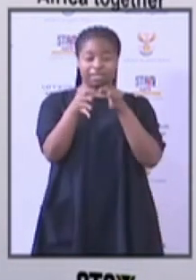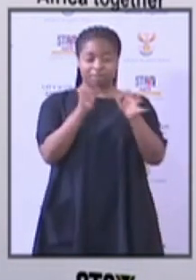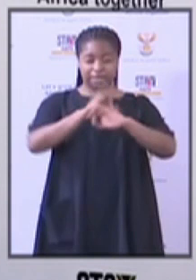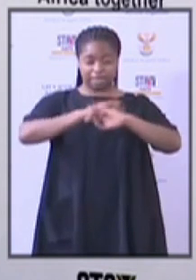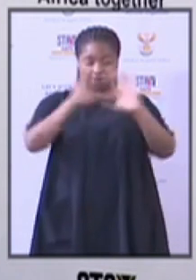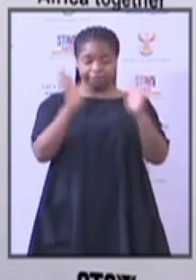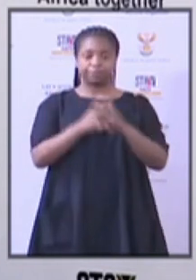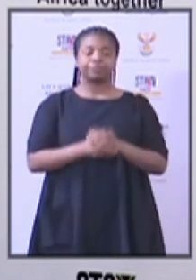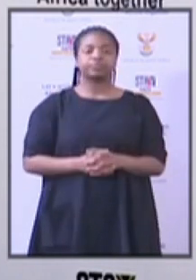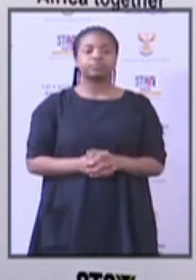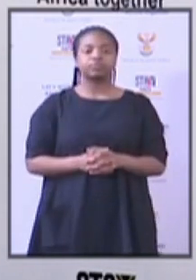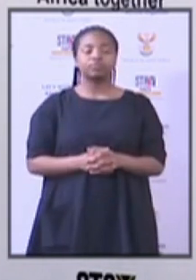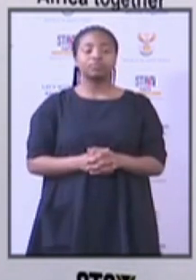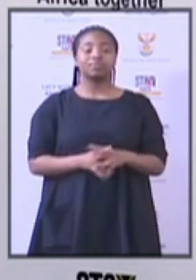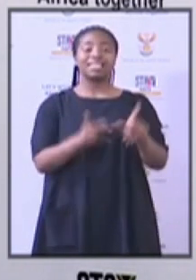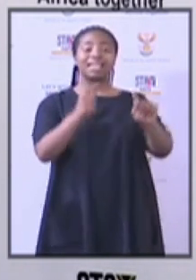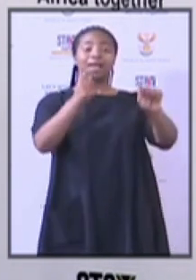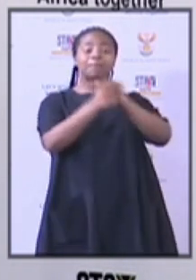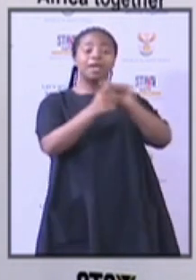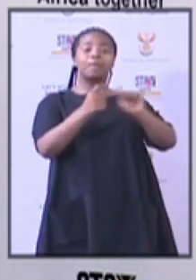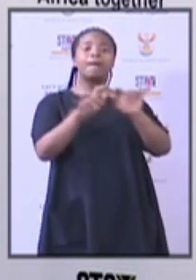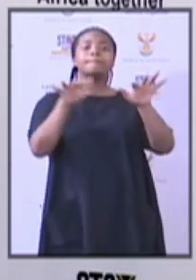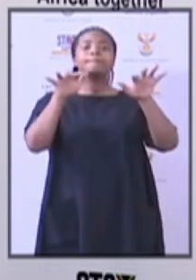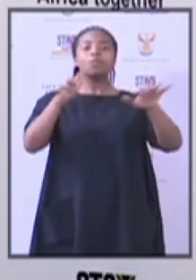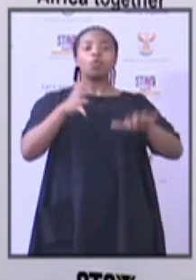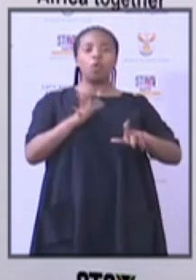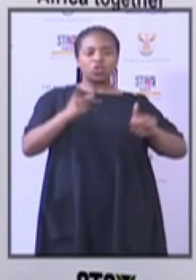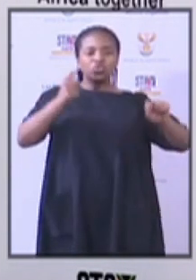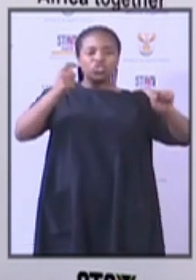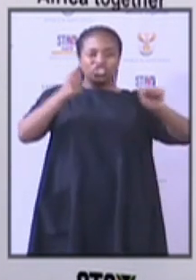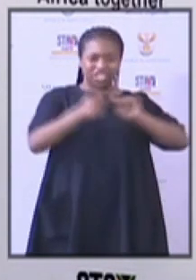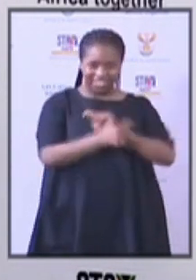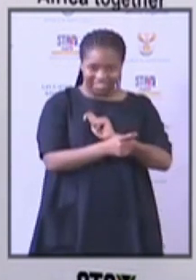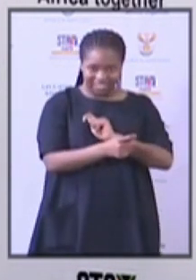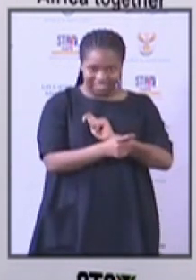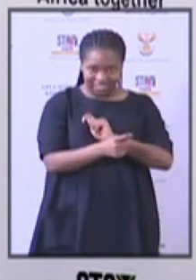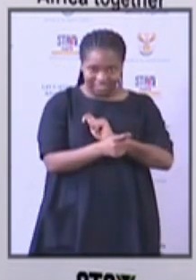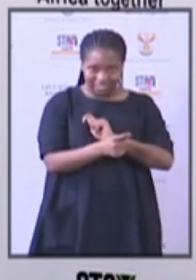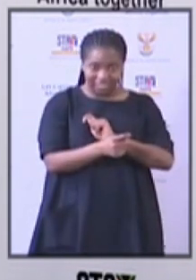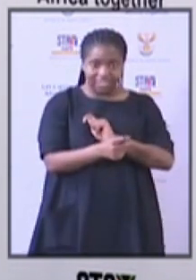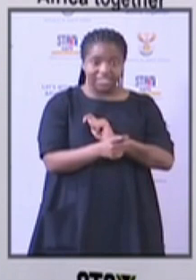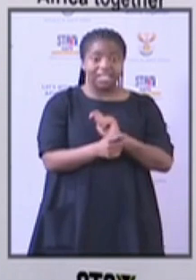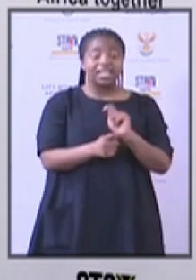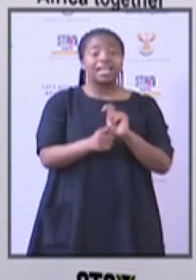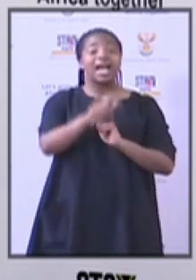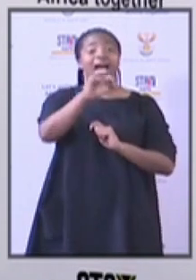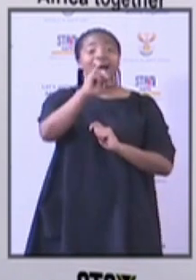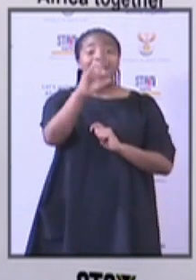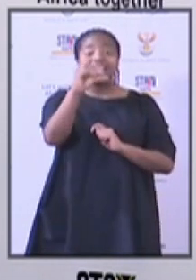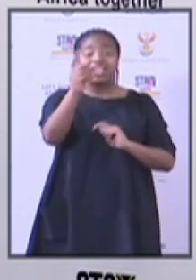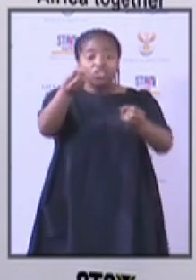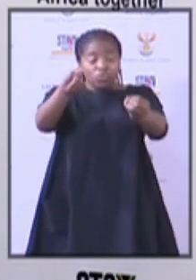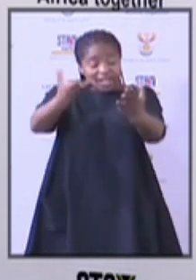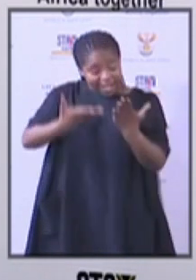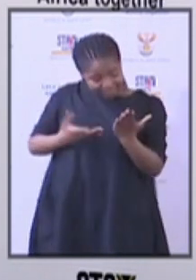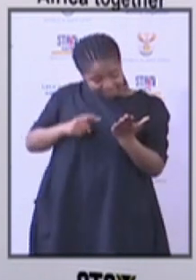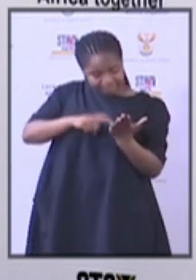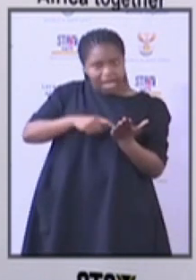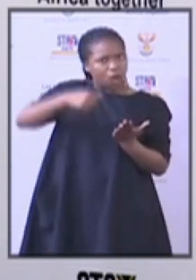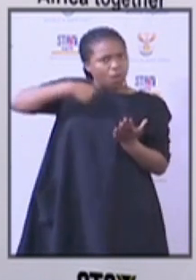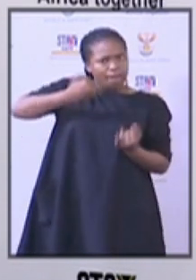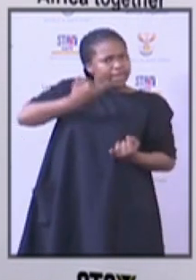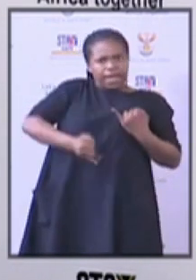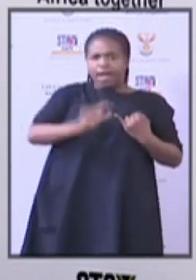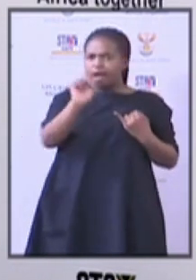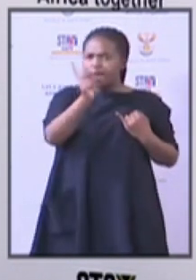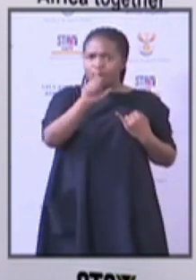well. Amendment means people who want to change the particulars which they gave us. It's not us who have put